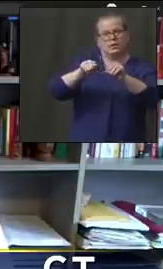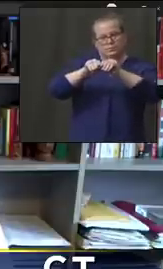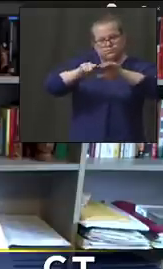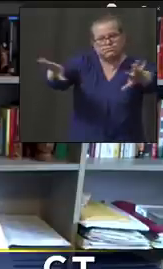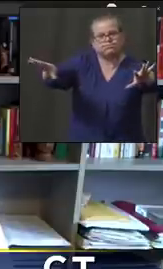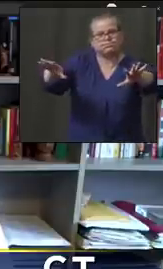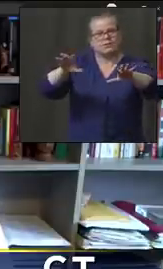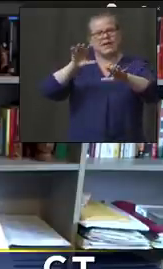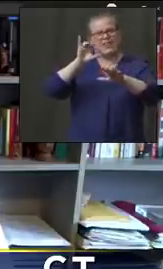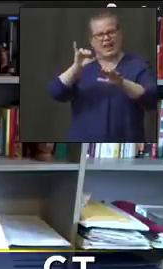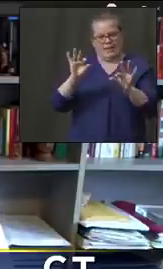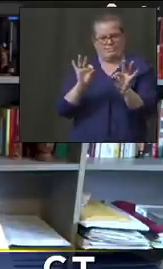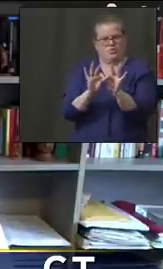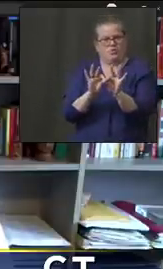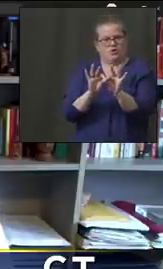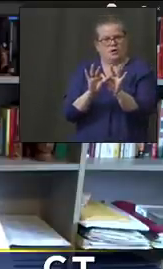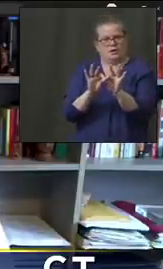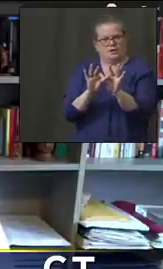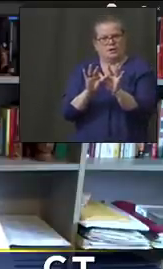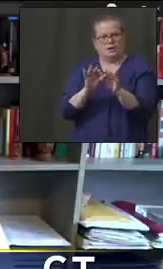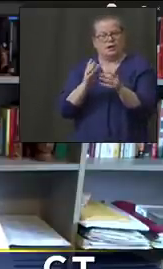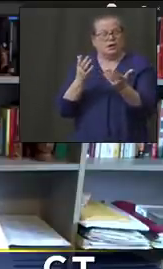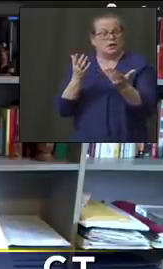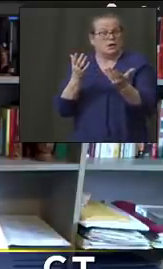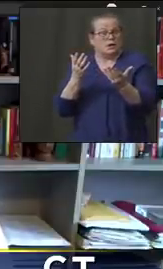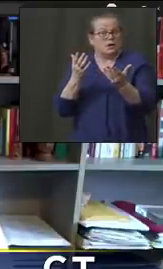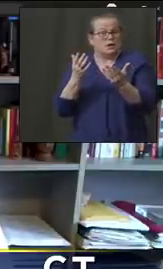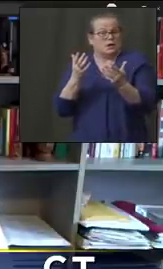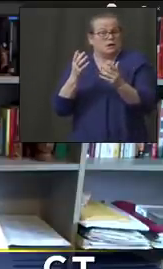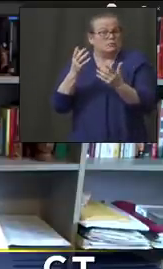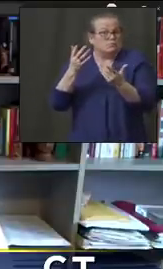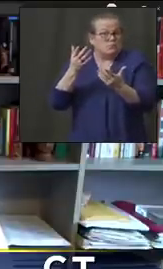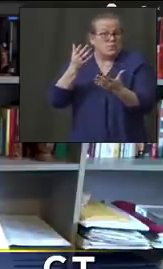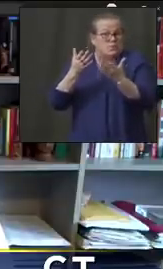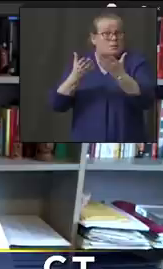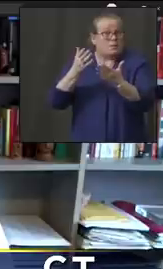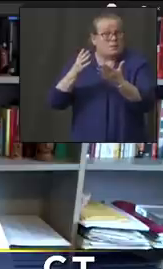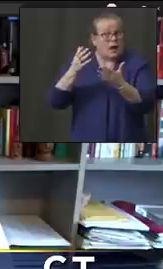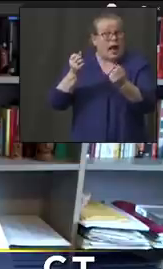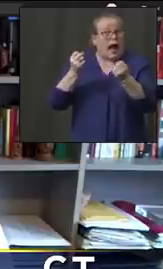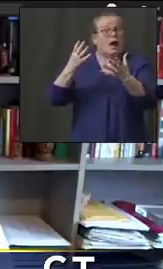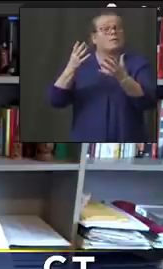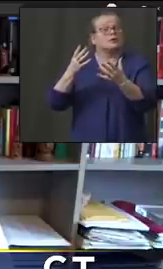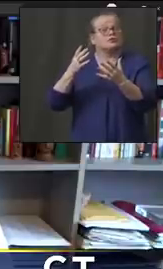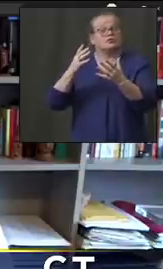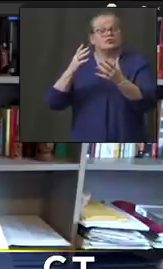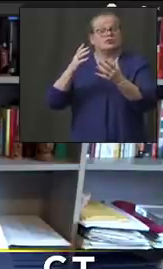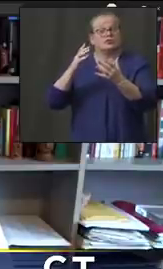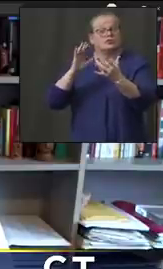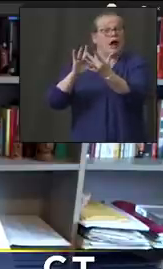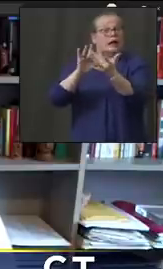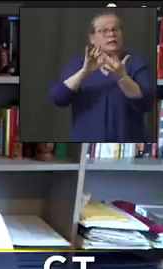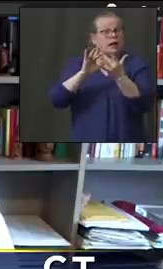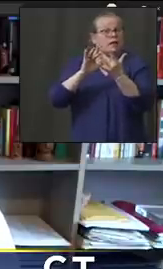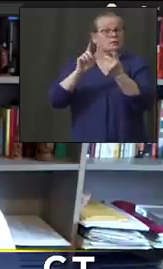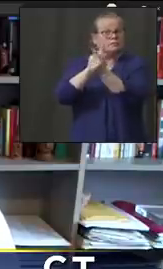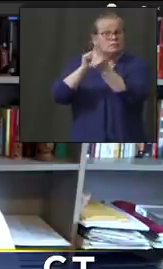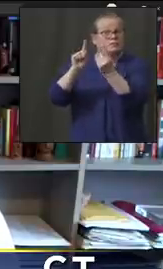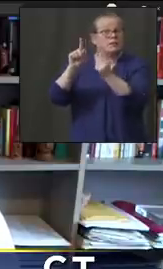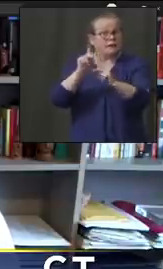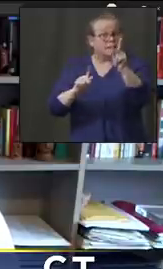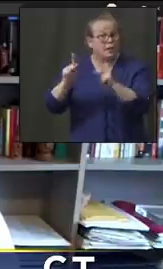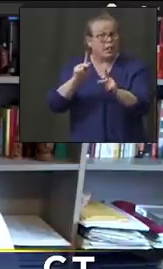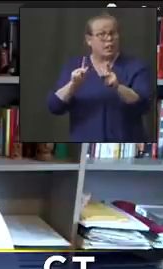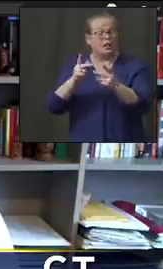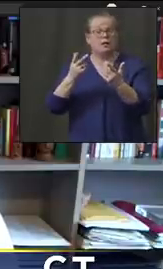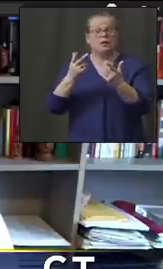of risk. How many, contacts people come into, how many people are being infected. One of the things